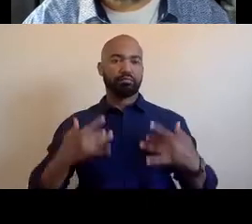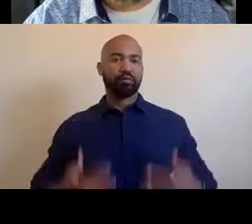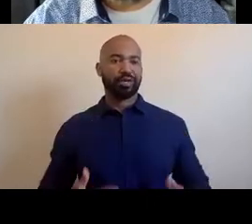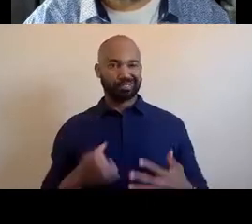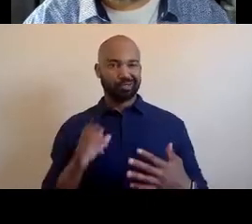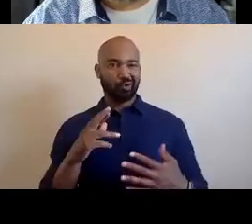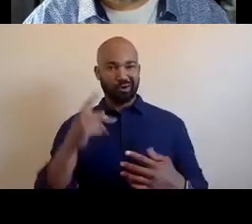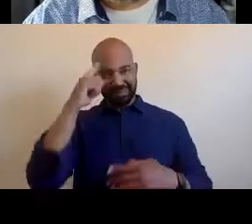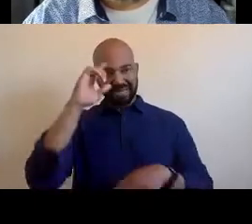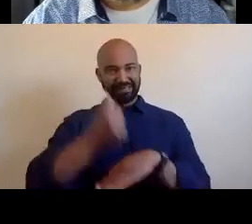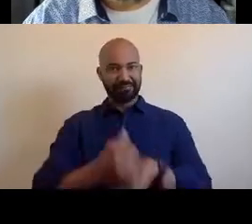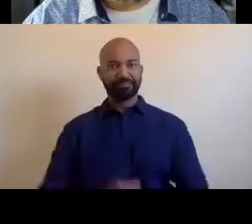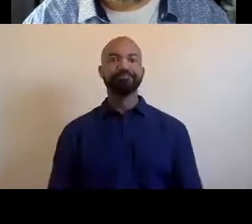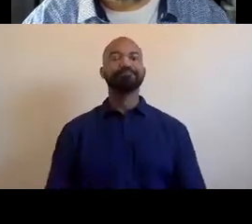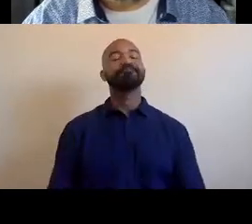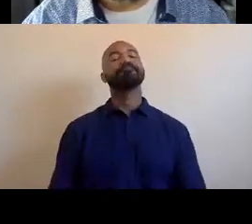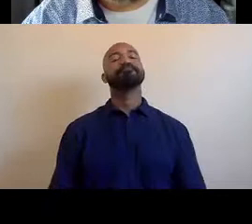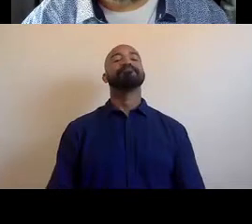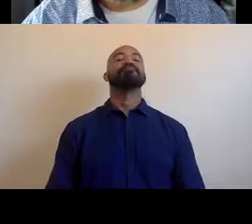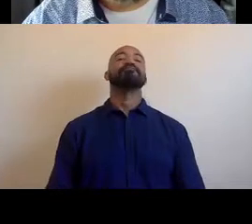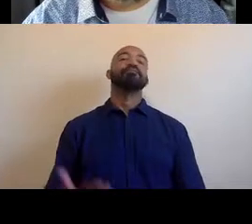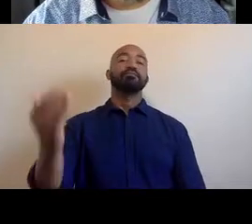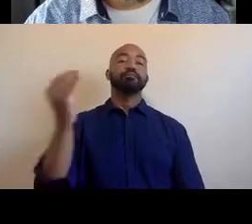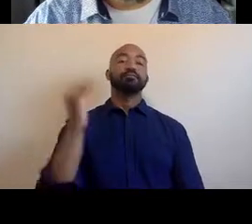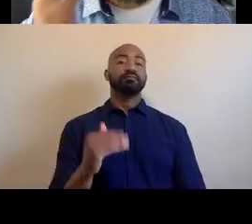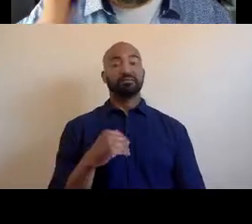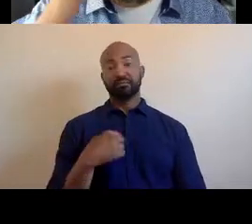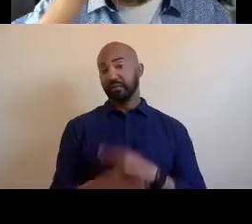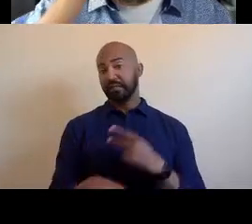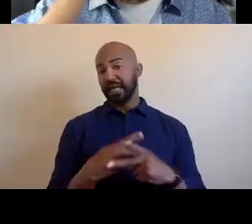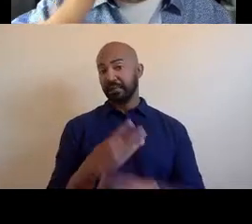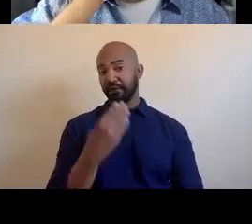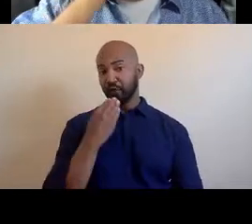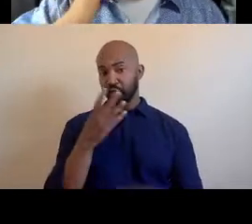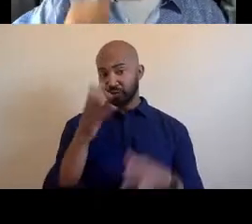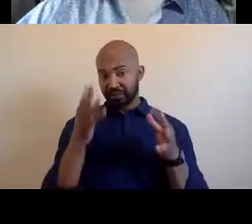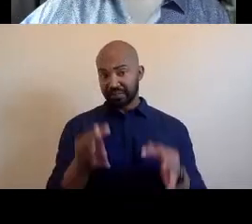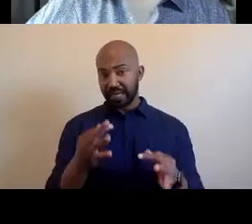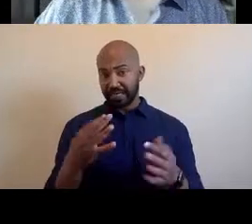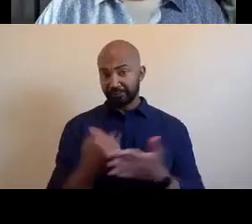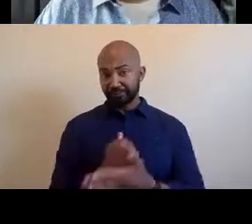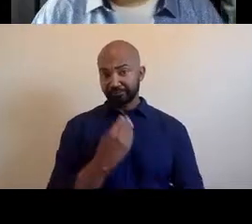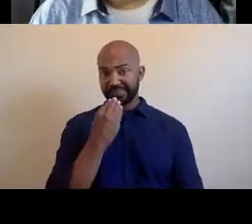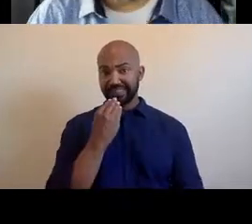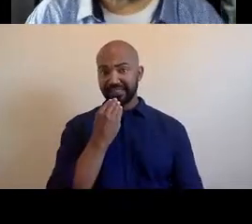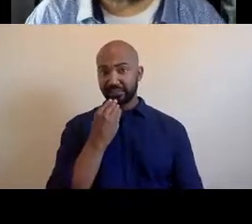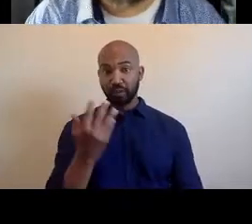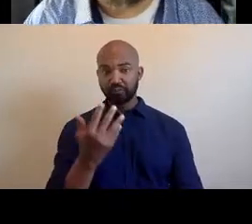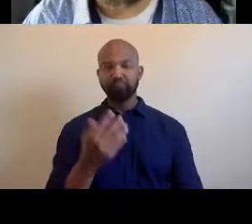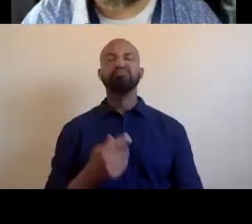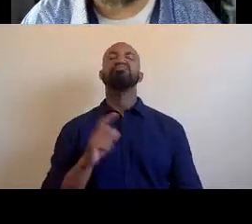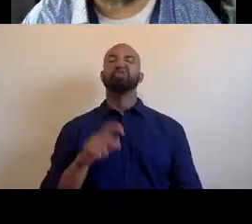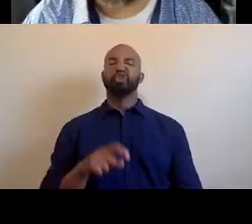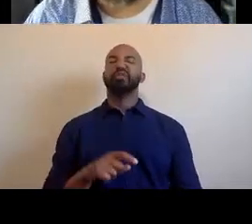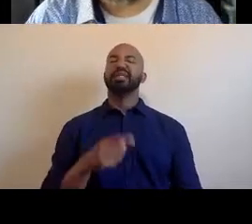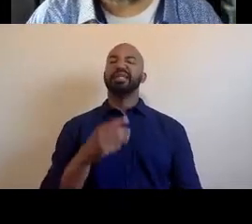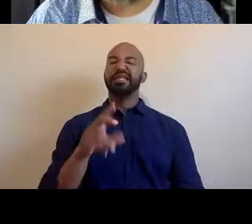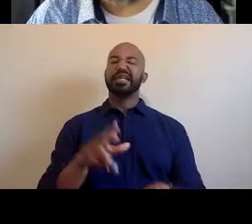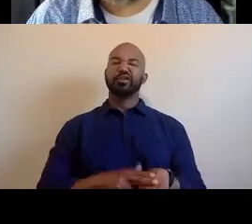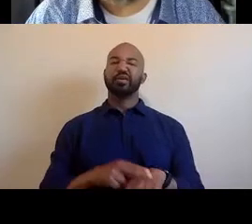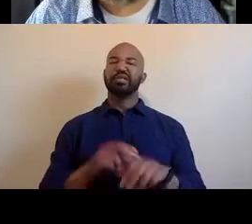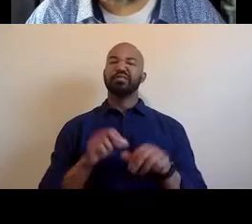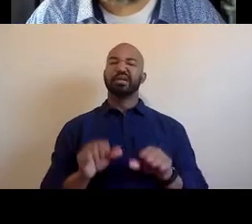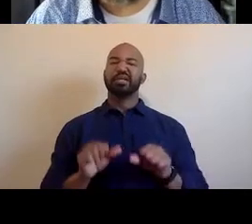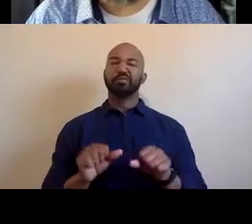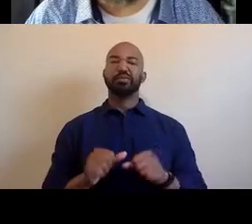So what kind of foods should we be choosing? At the end of the day, our foods should be as natural as possible. I know I had just mentioned